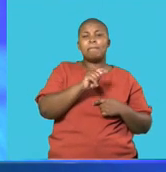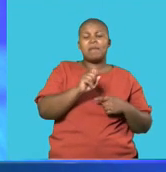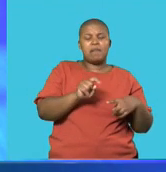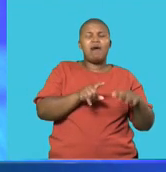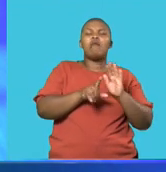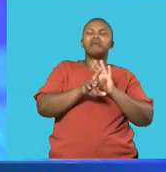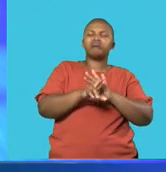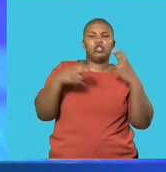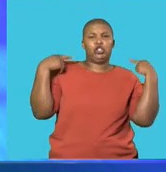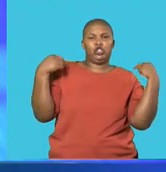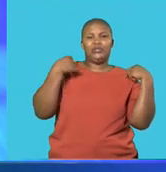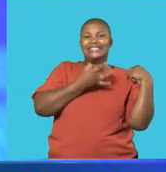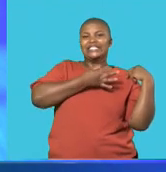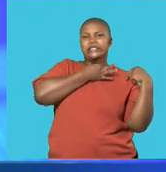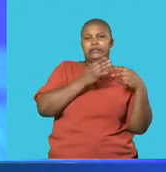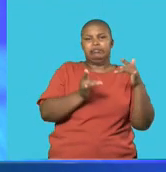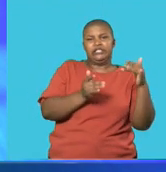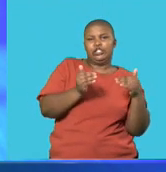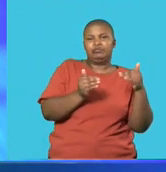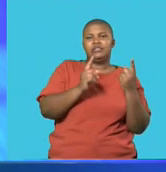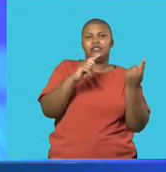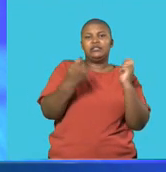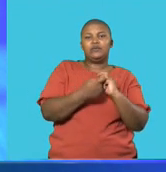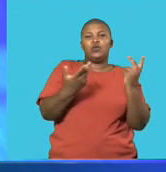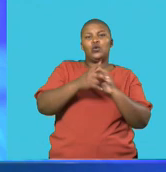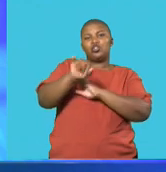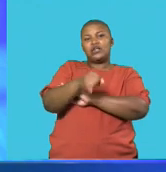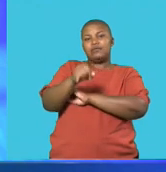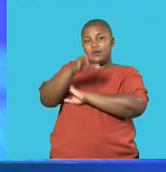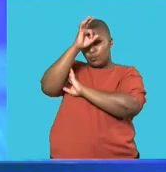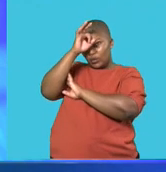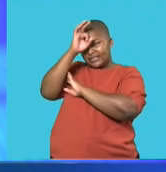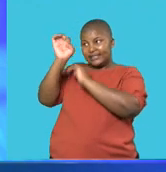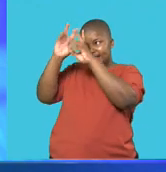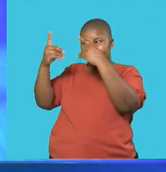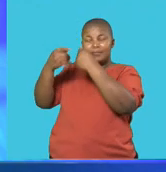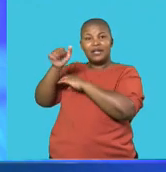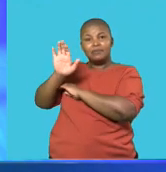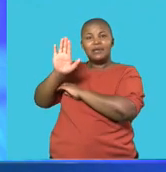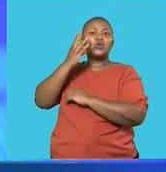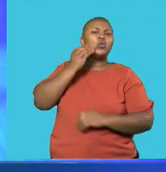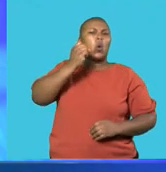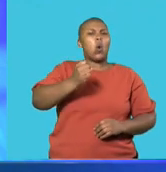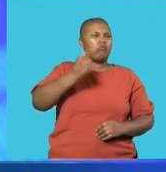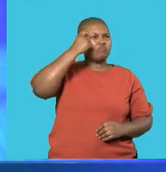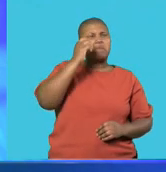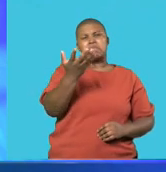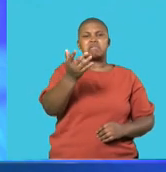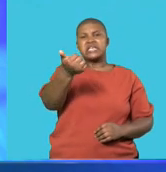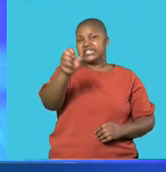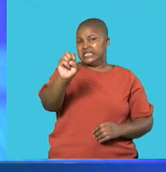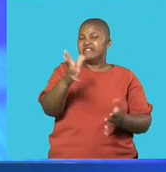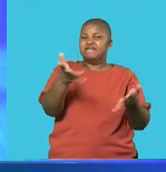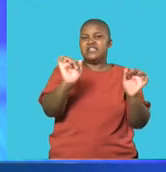Utility Security Risk Management Team and the Johannesburg Metro Police Department. The suspect, who is believed to be in her 60s, has been